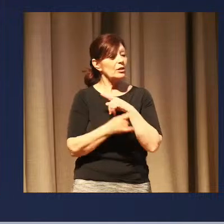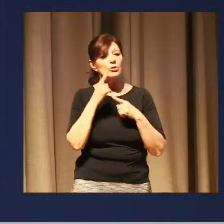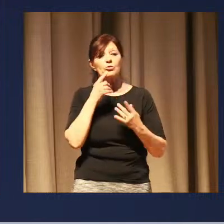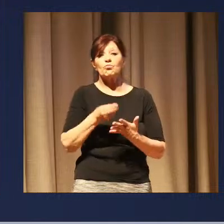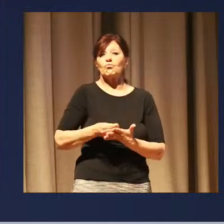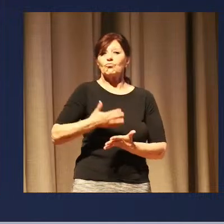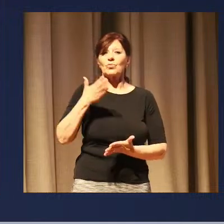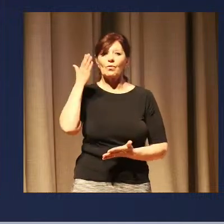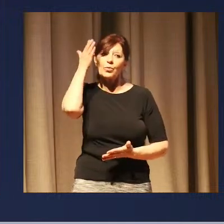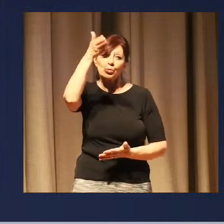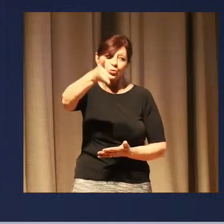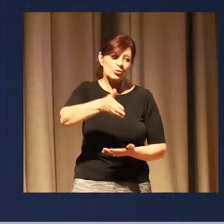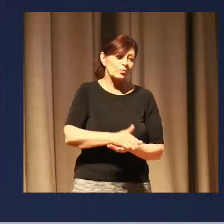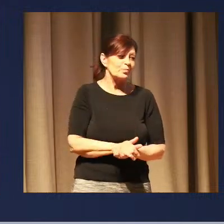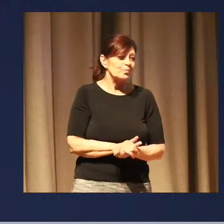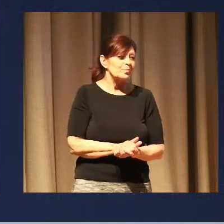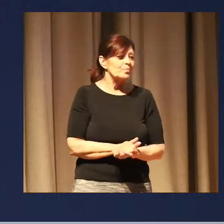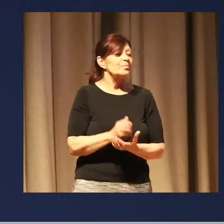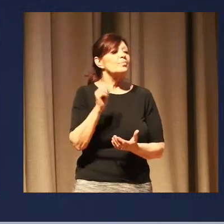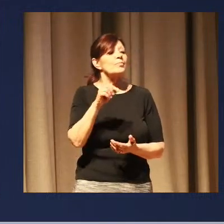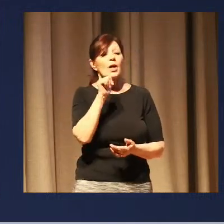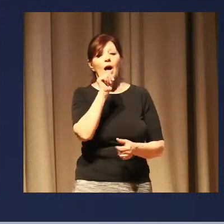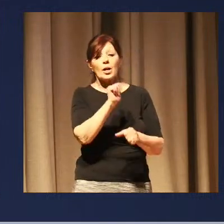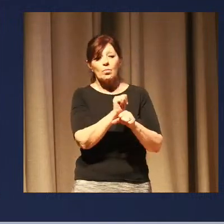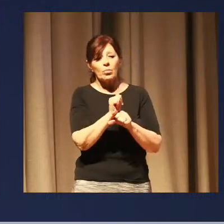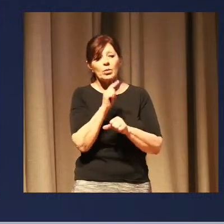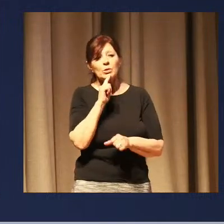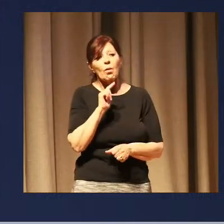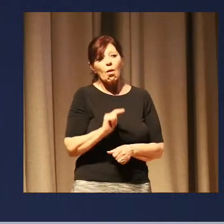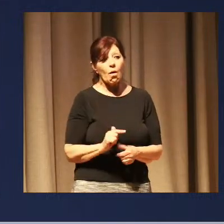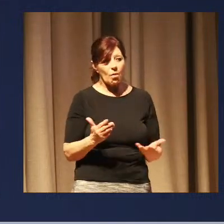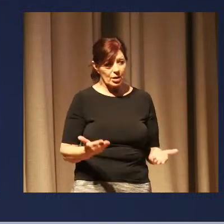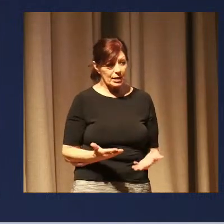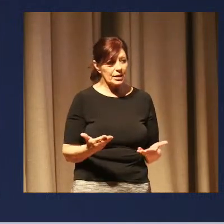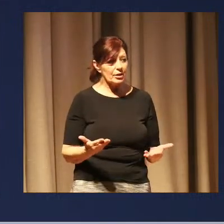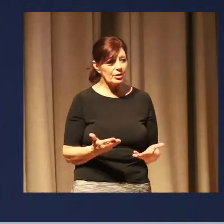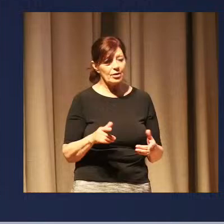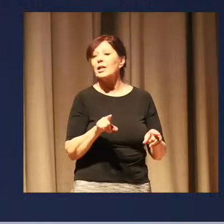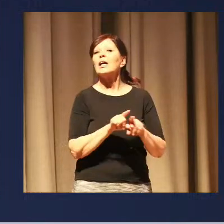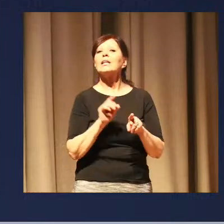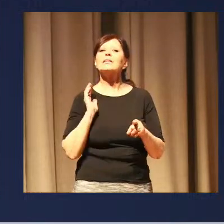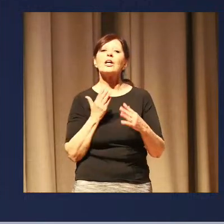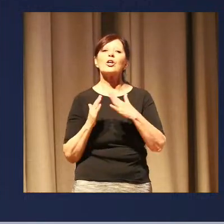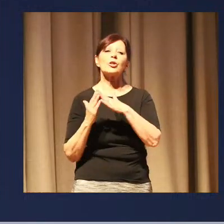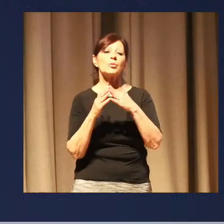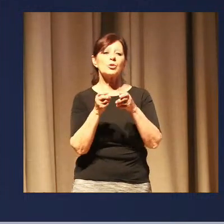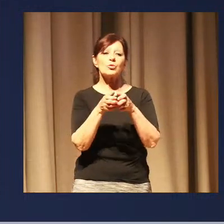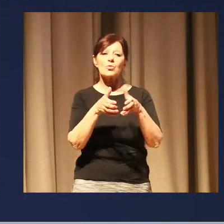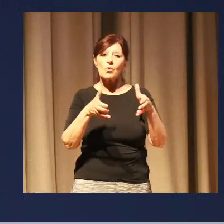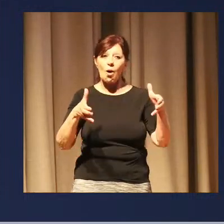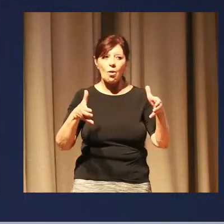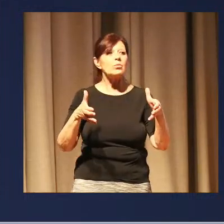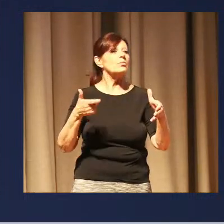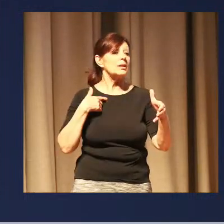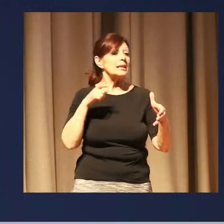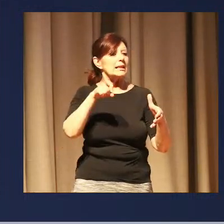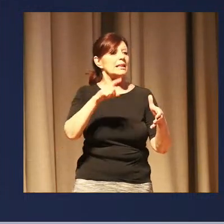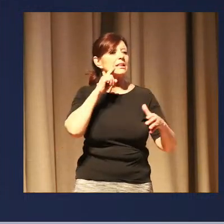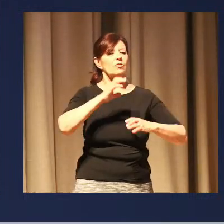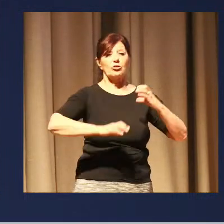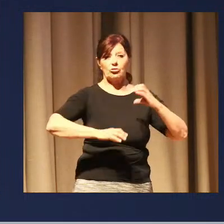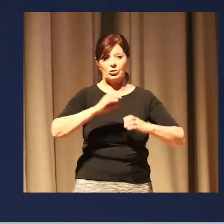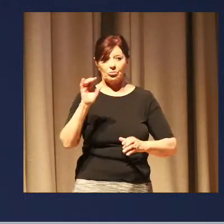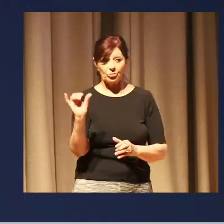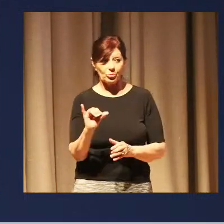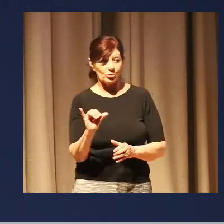prosperous future. While the unemployment rate is low in Erie County, as our community has grown, so has the needs of our construction